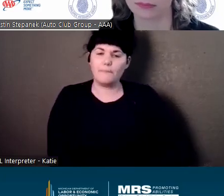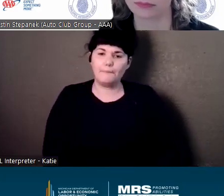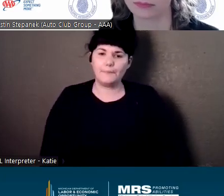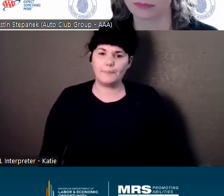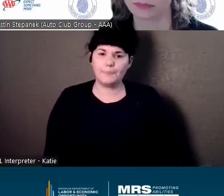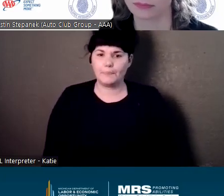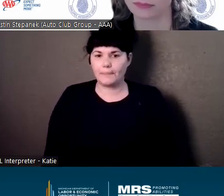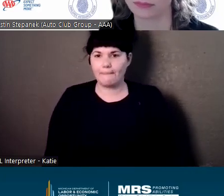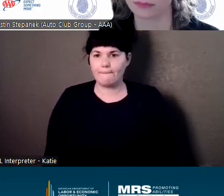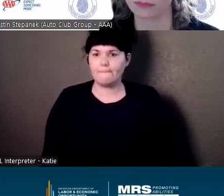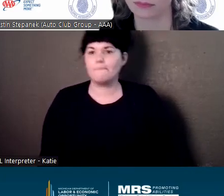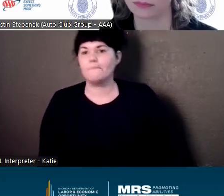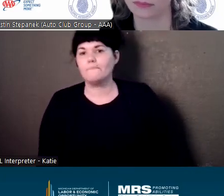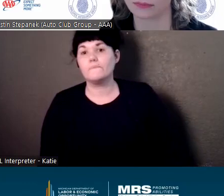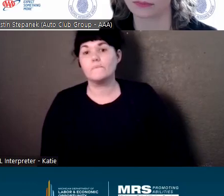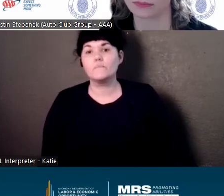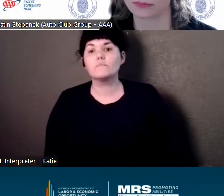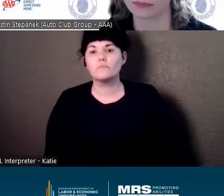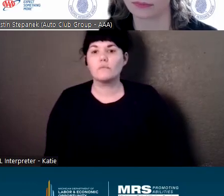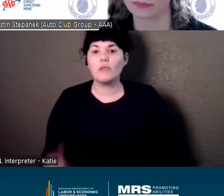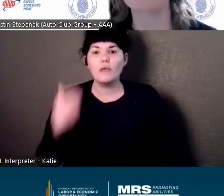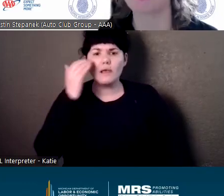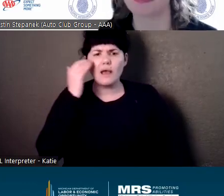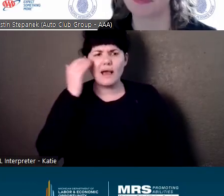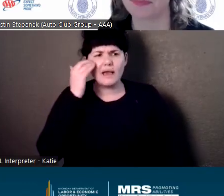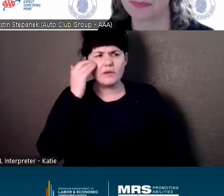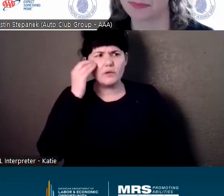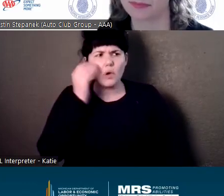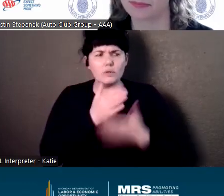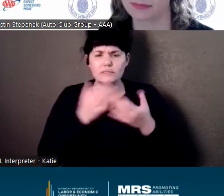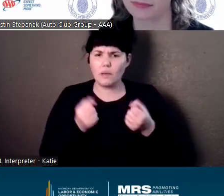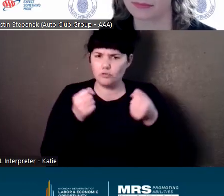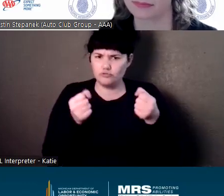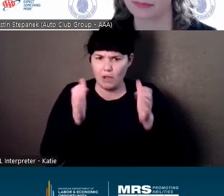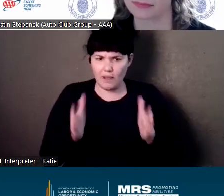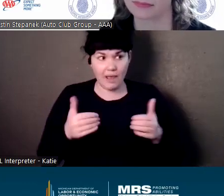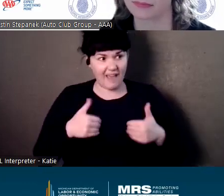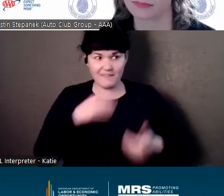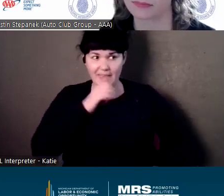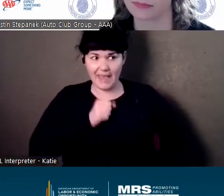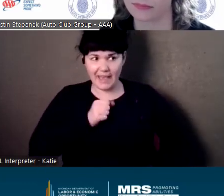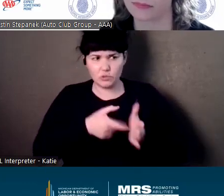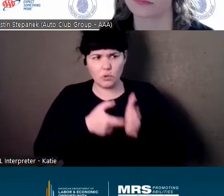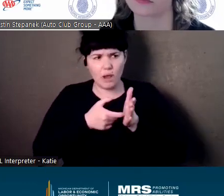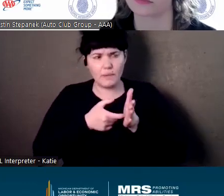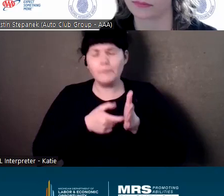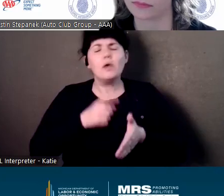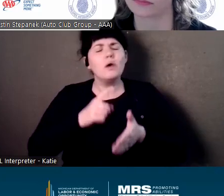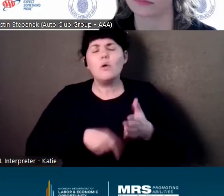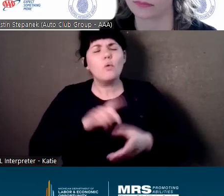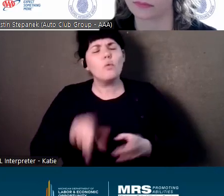So I know there was something with the drivers, they had an age requirement, but what are there age requirements